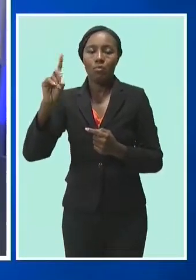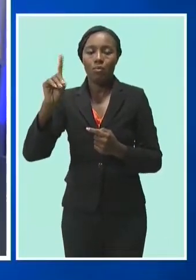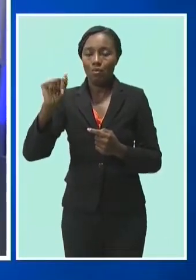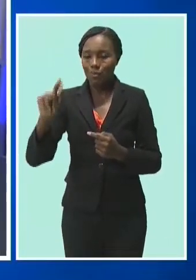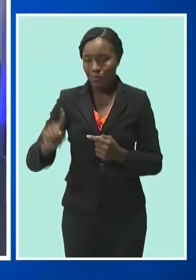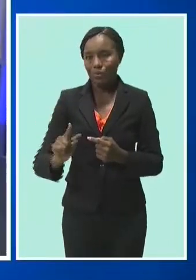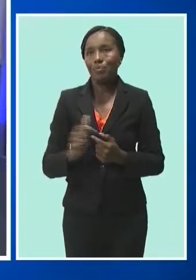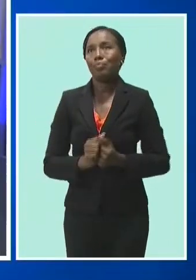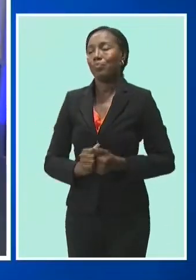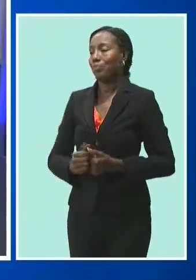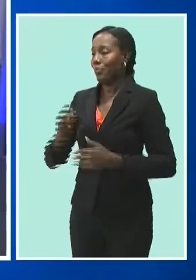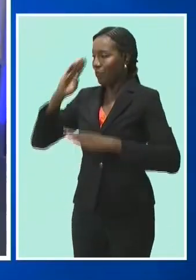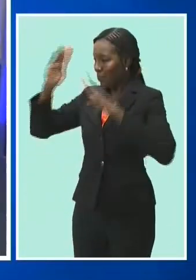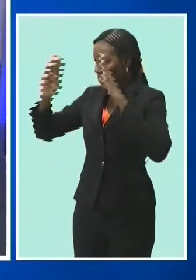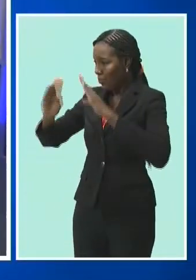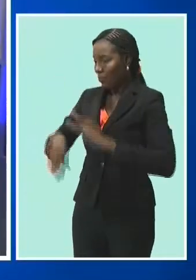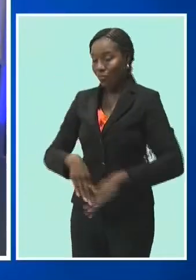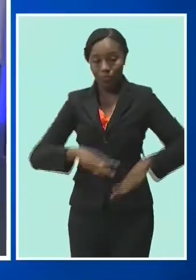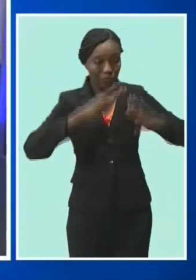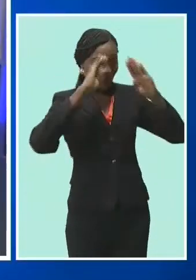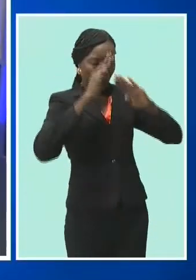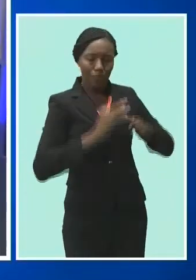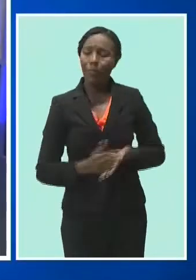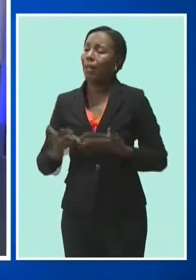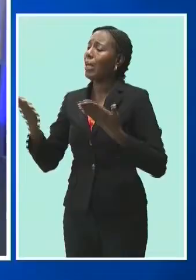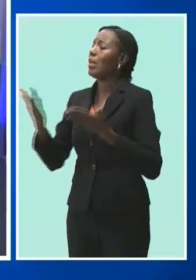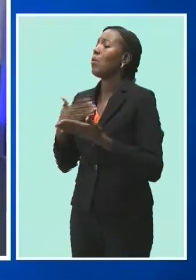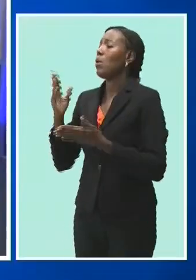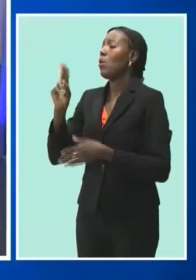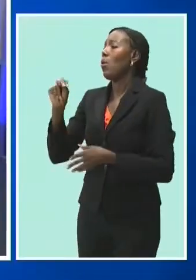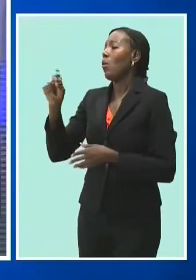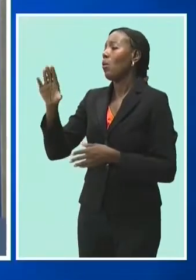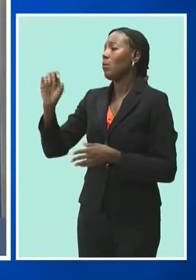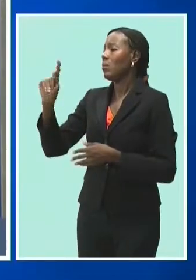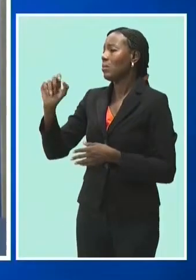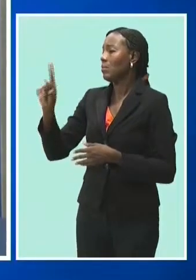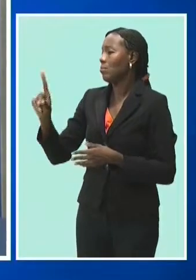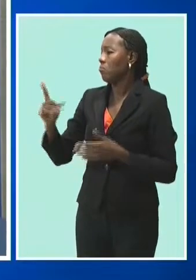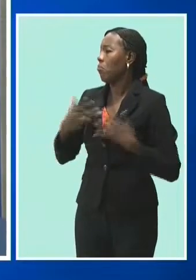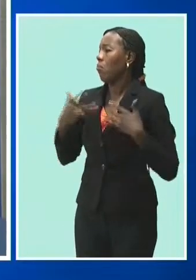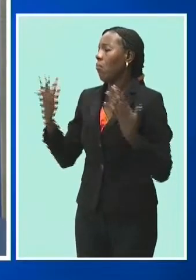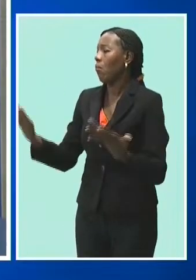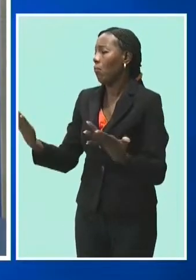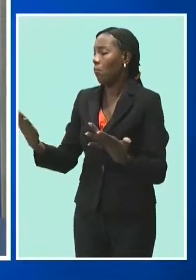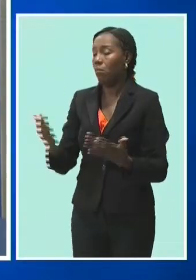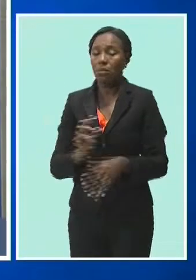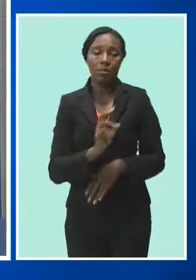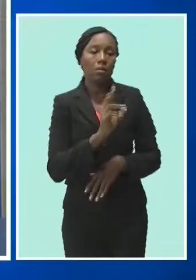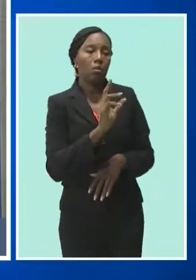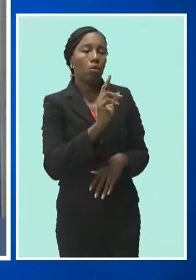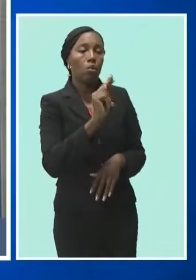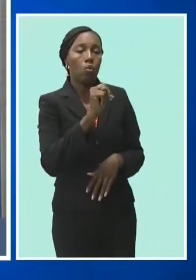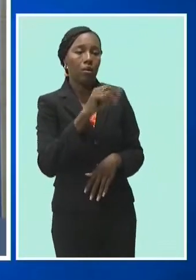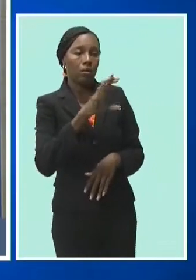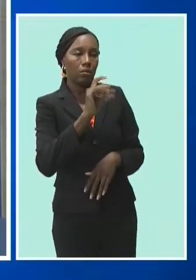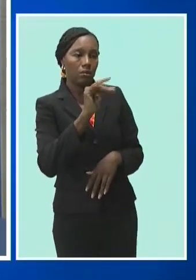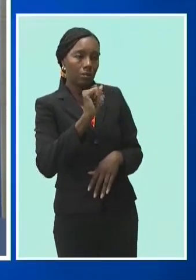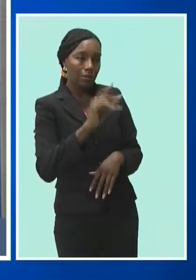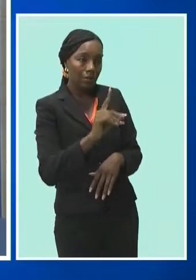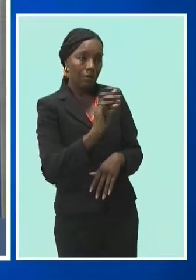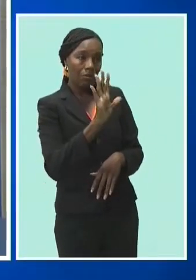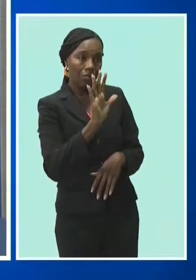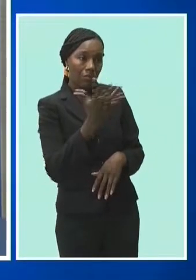us. And thank you for having me. If you could just break it down for us, what is UNCTAD? Well, UNCTAD 15 is actually